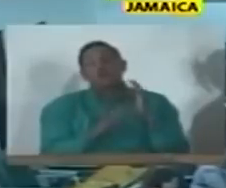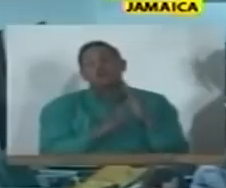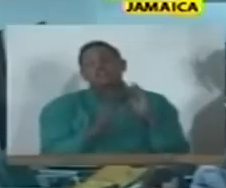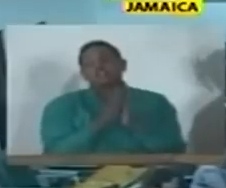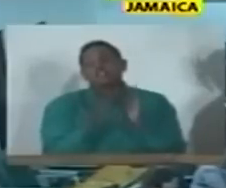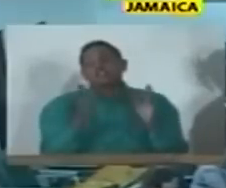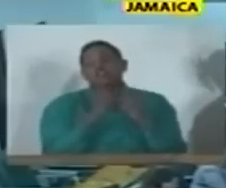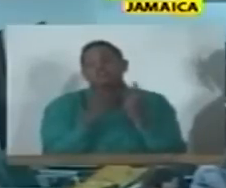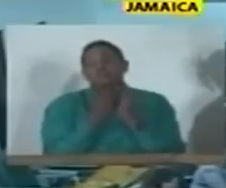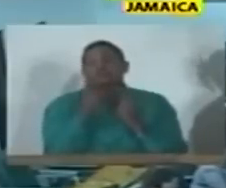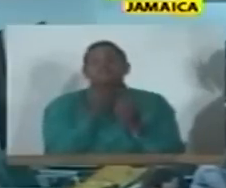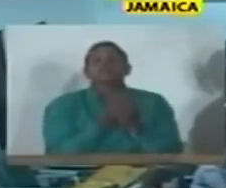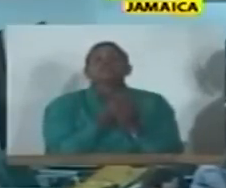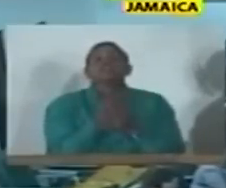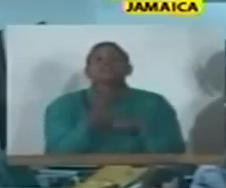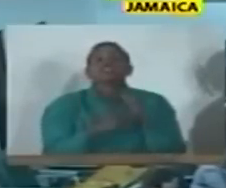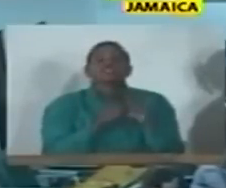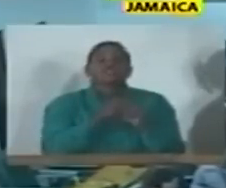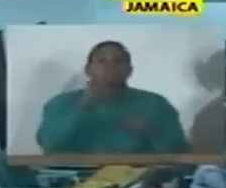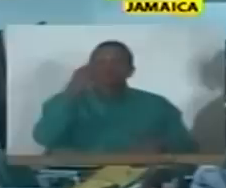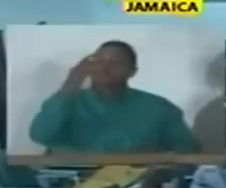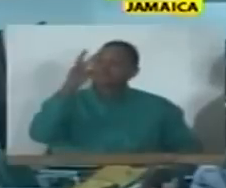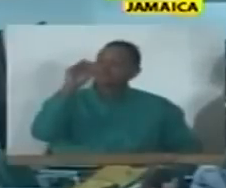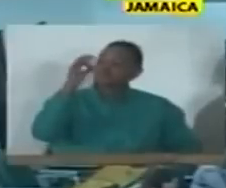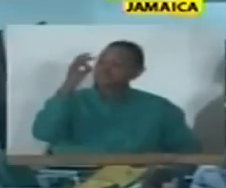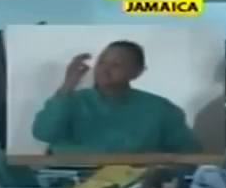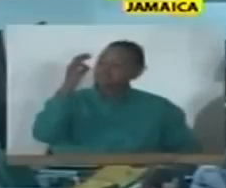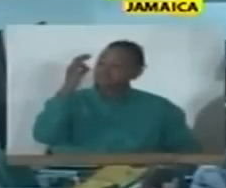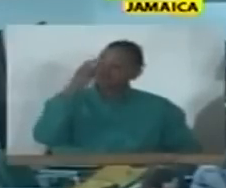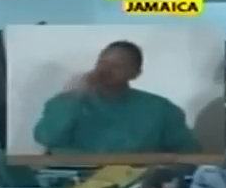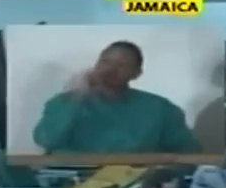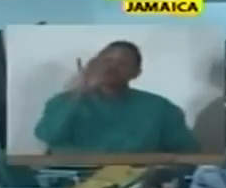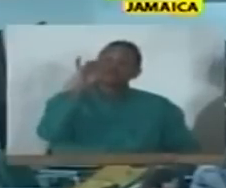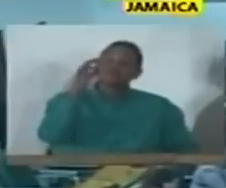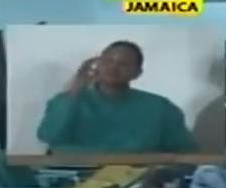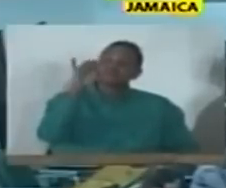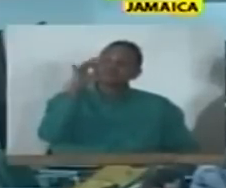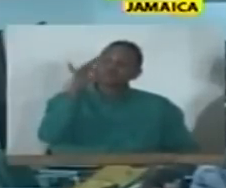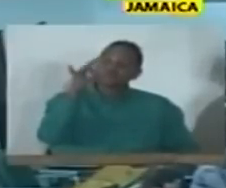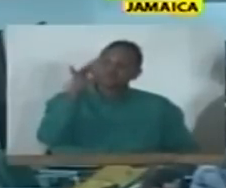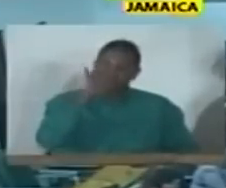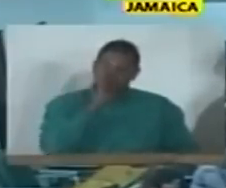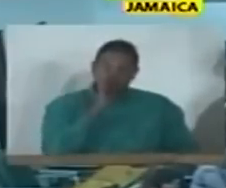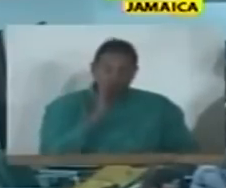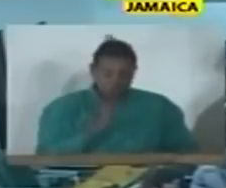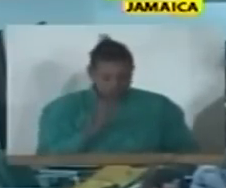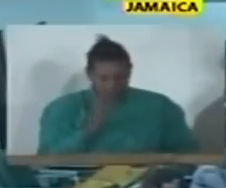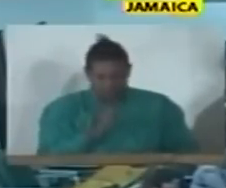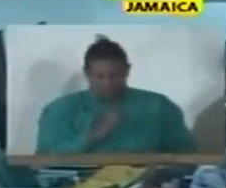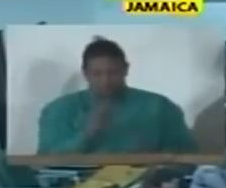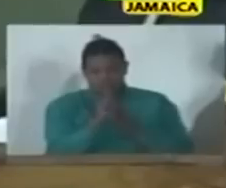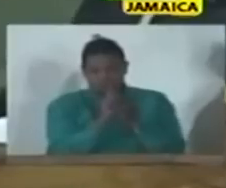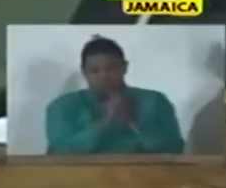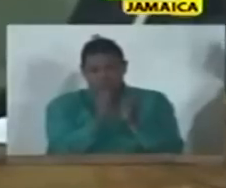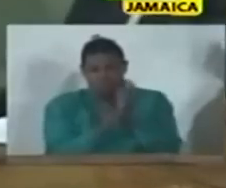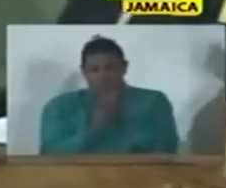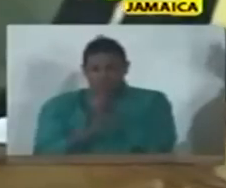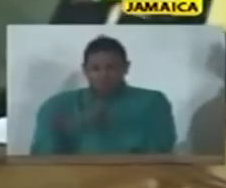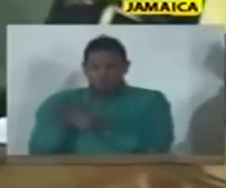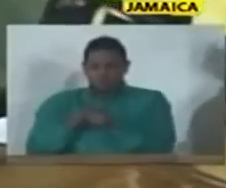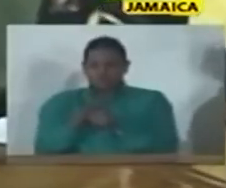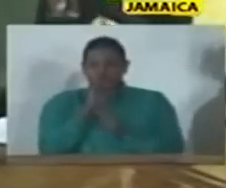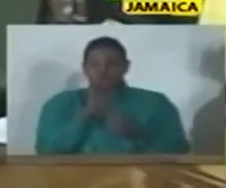for the financial year 2016-2017 and 2017-2018. The law reform zones of